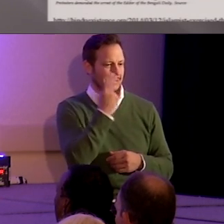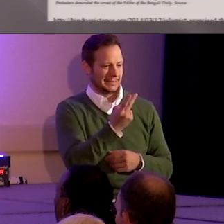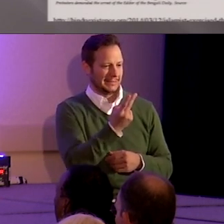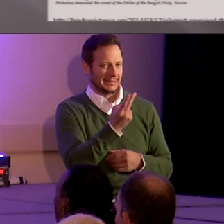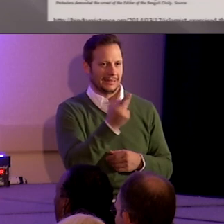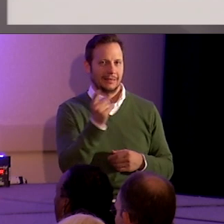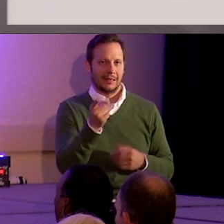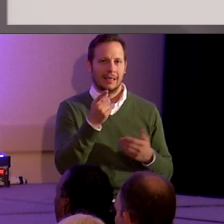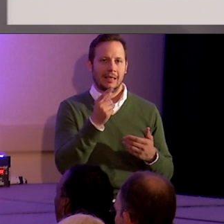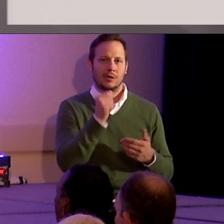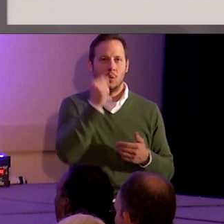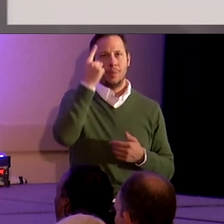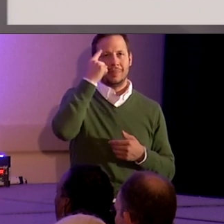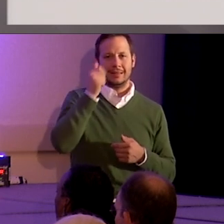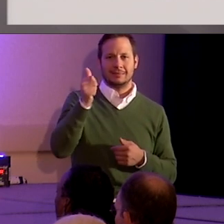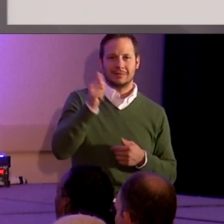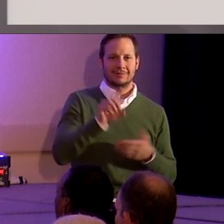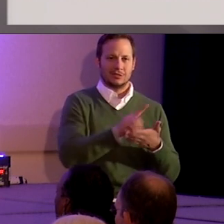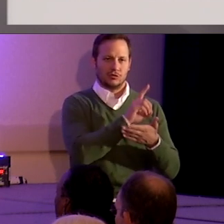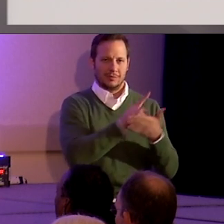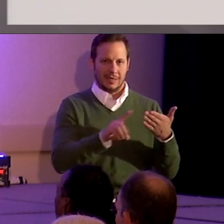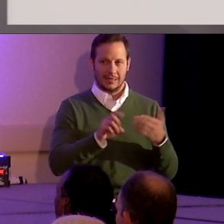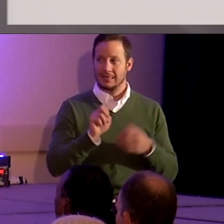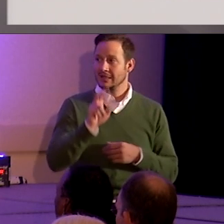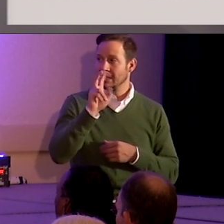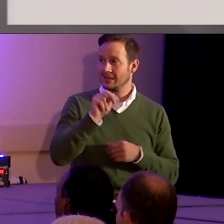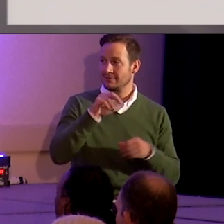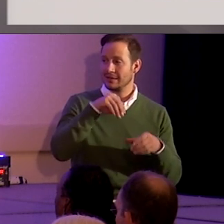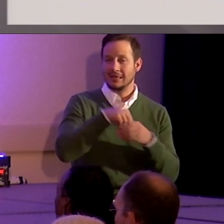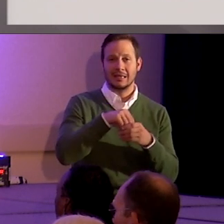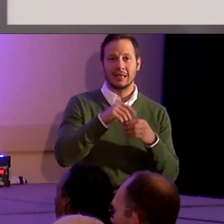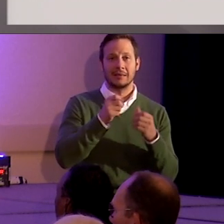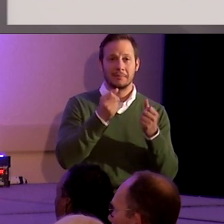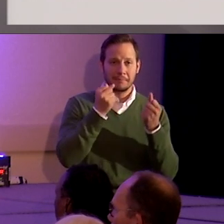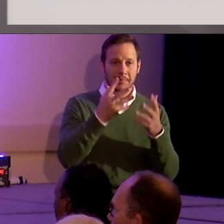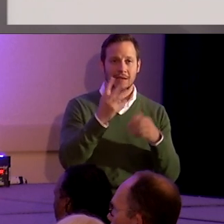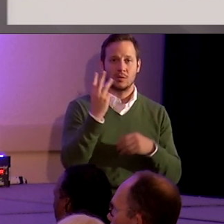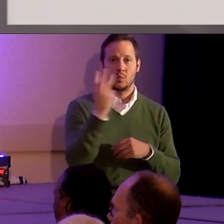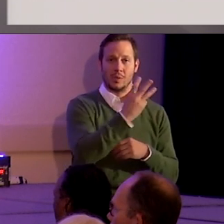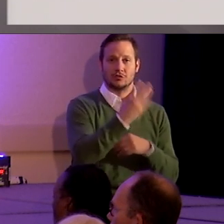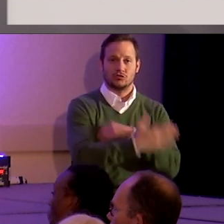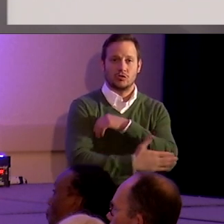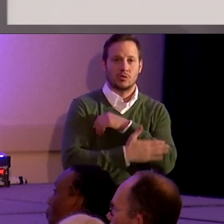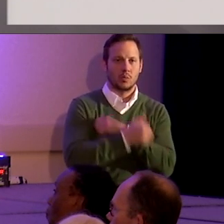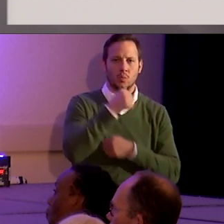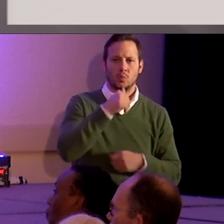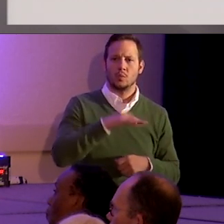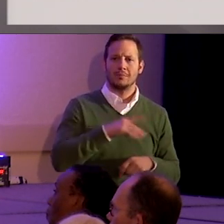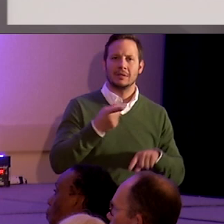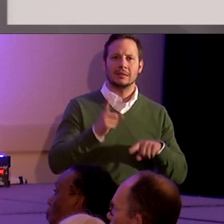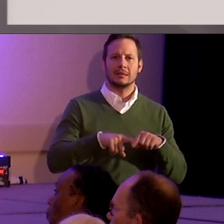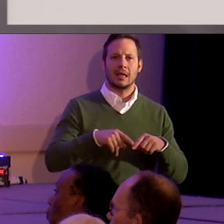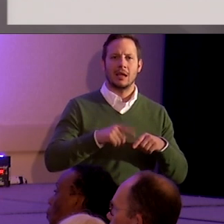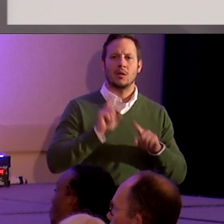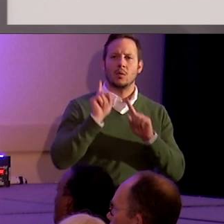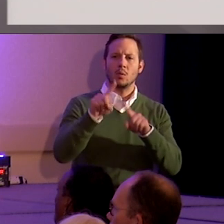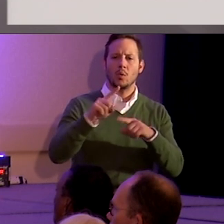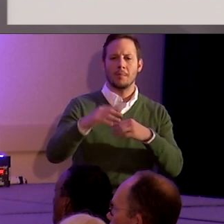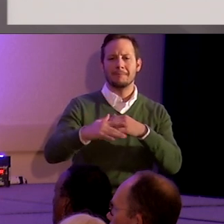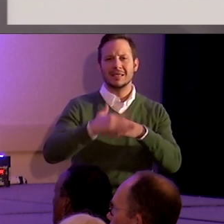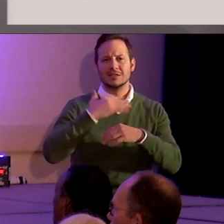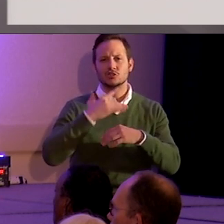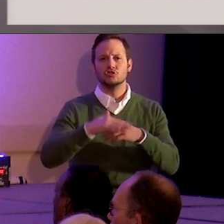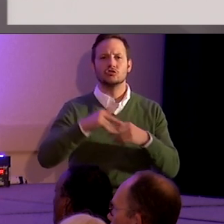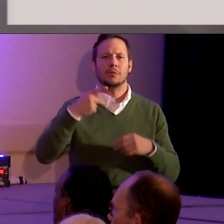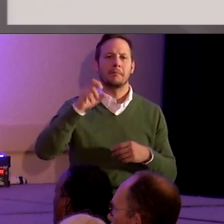in the first place. Even in a majority of Western countries, women cannot appear topless in beaches or parks as